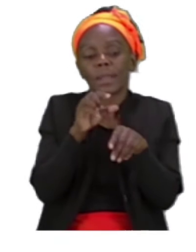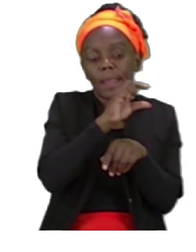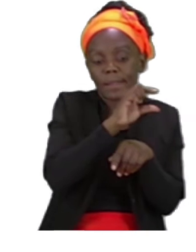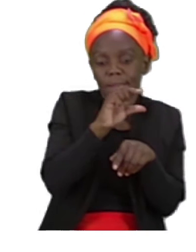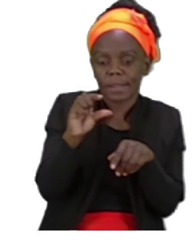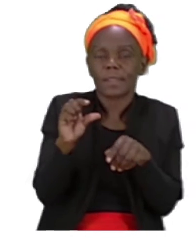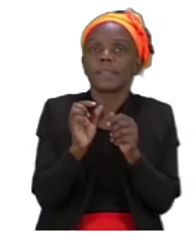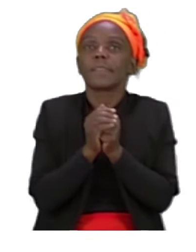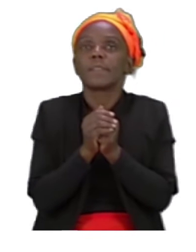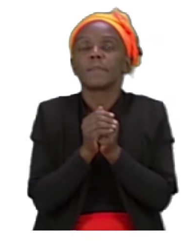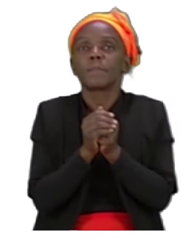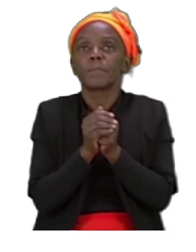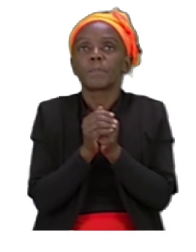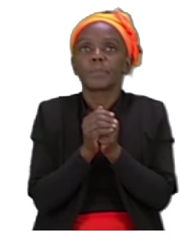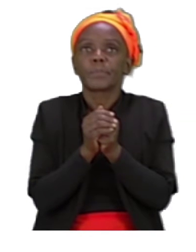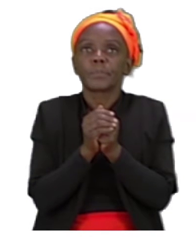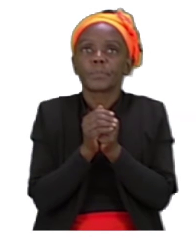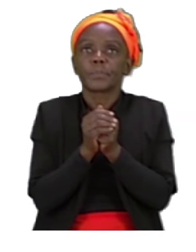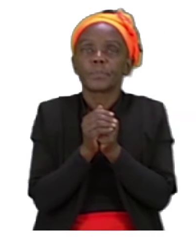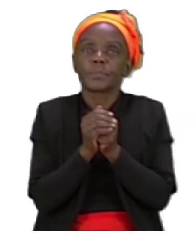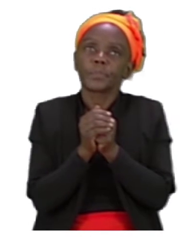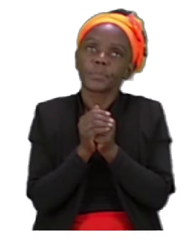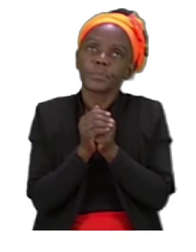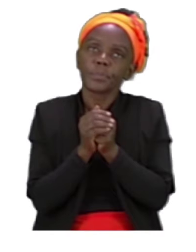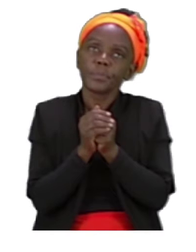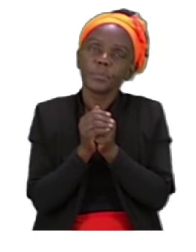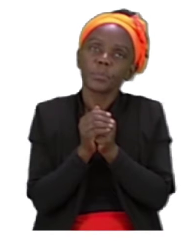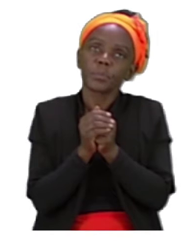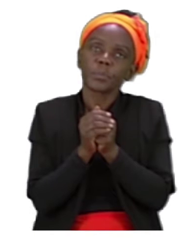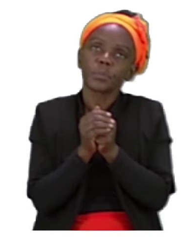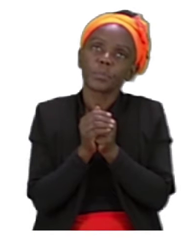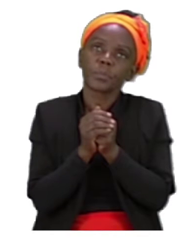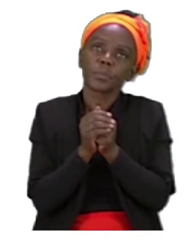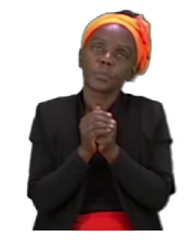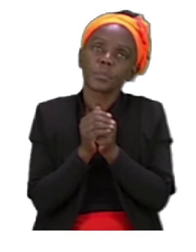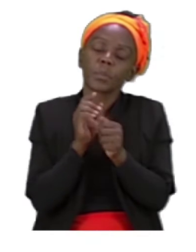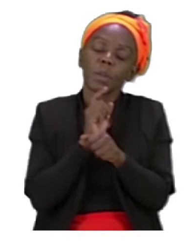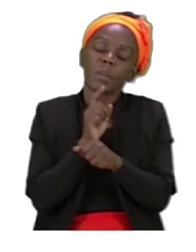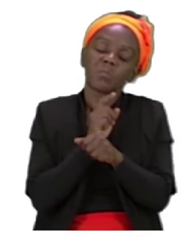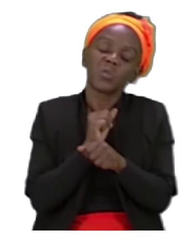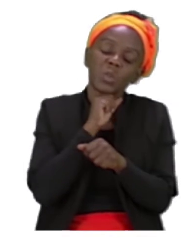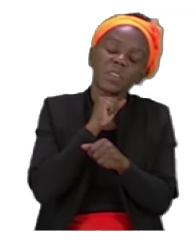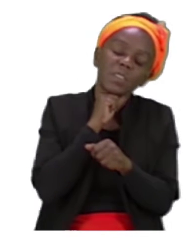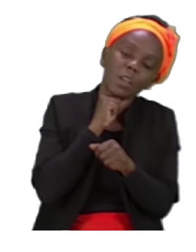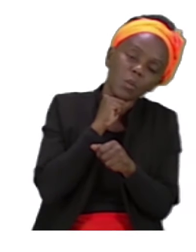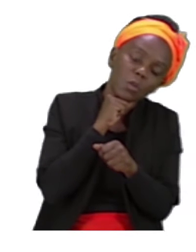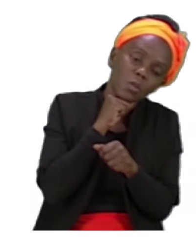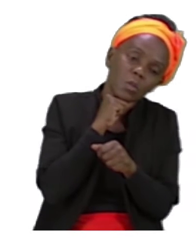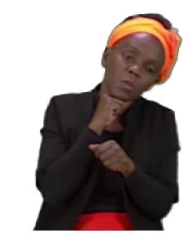letters make sounds, sounds turn into words, and those words help us